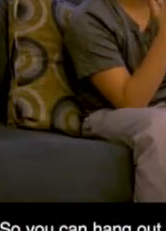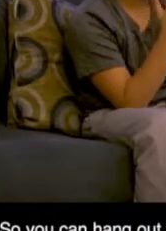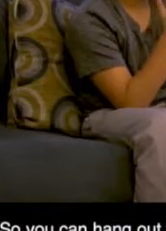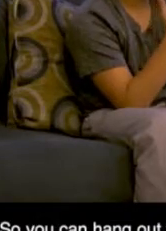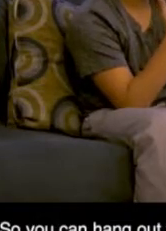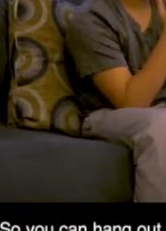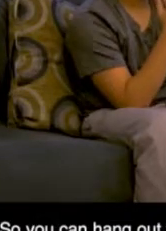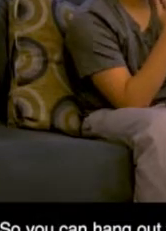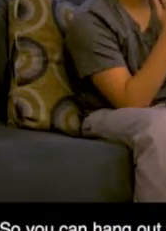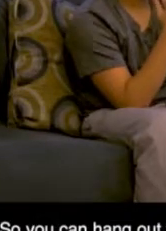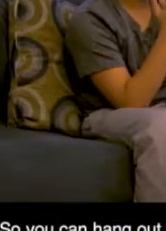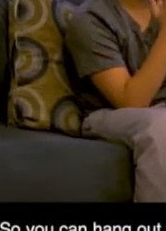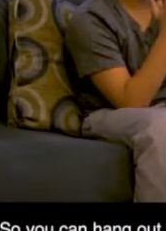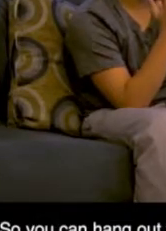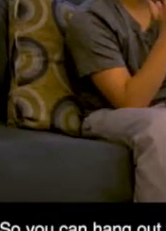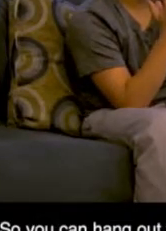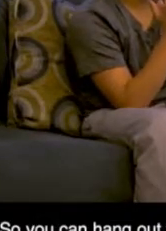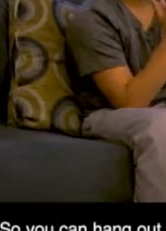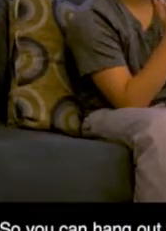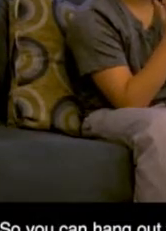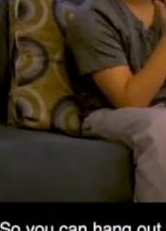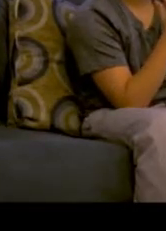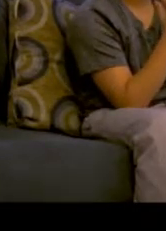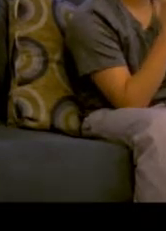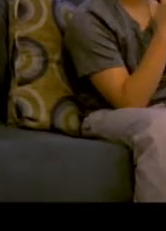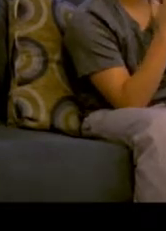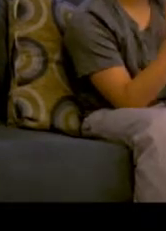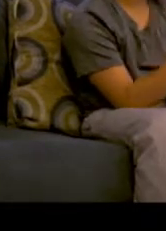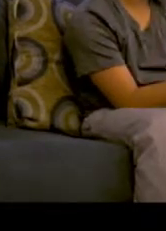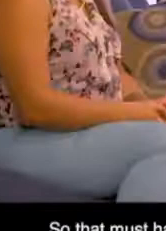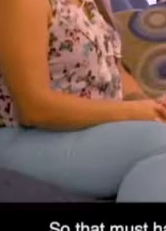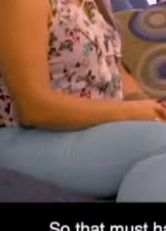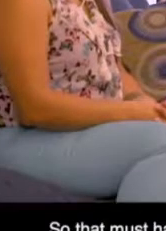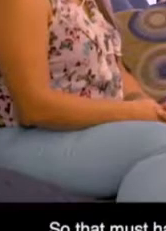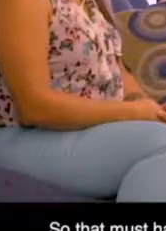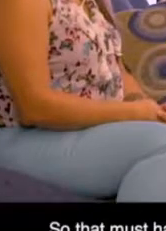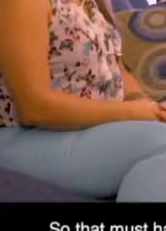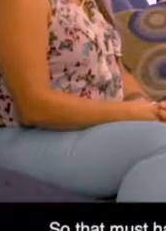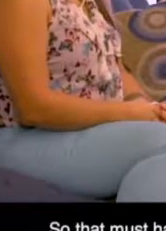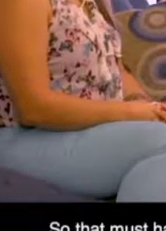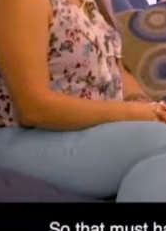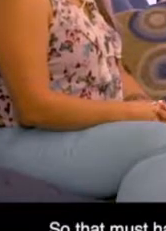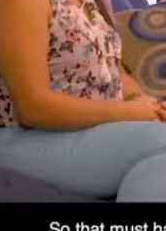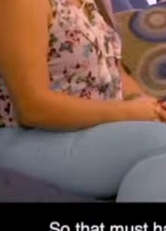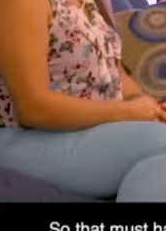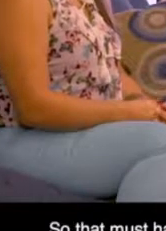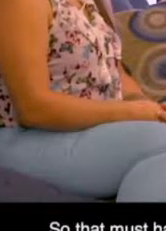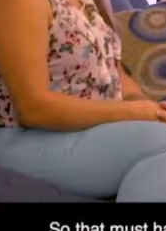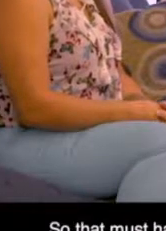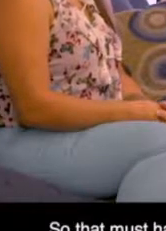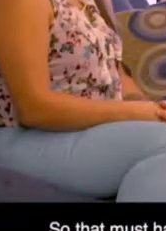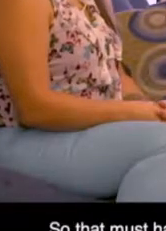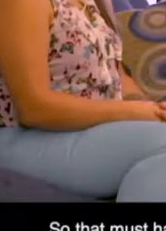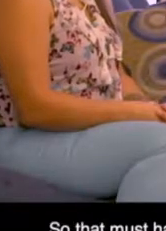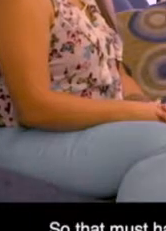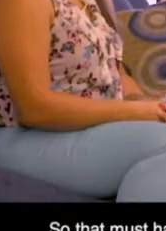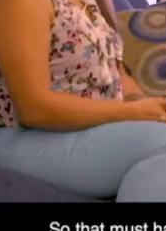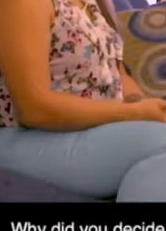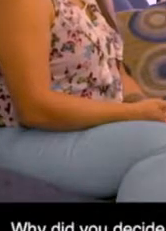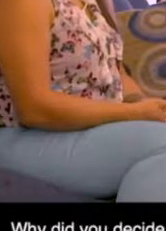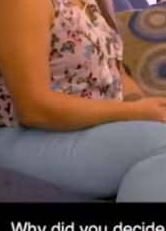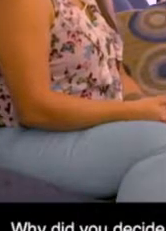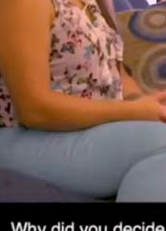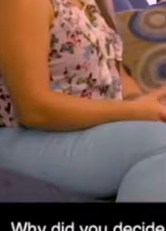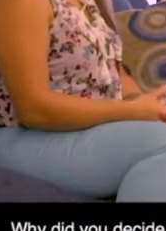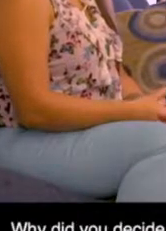out with staff and you learn about blind people and other students at the dorm. That's pretty cool. So that must have been a big change for you to move your family